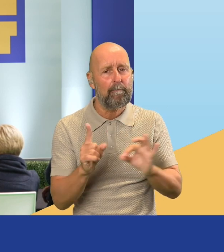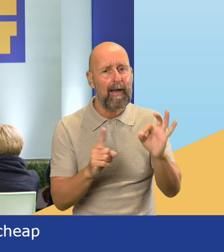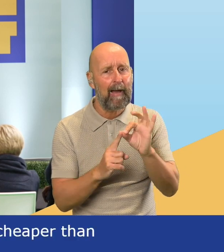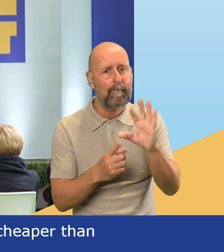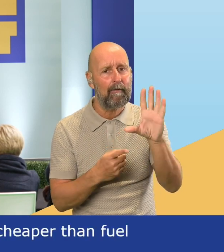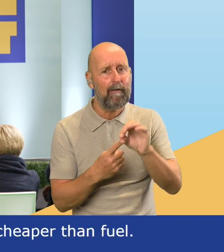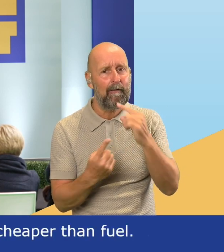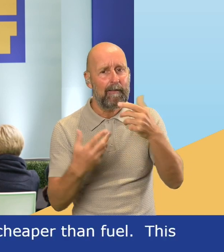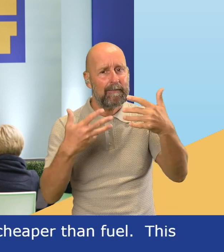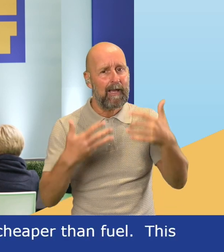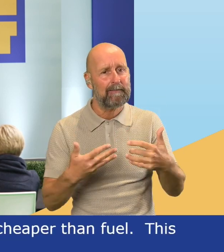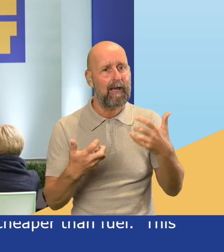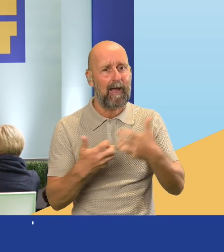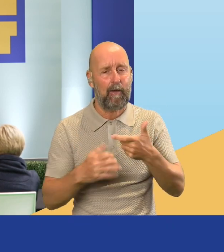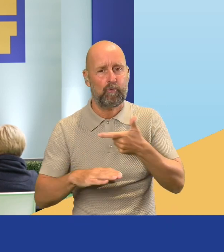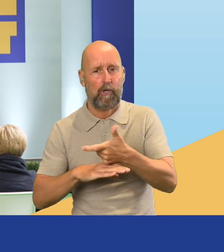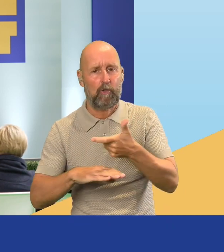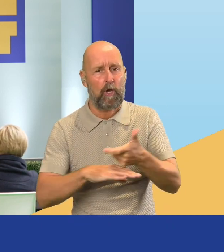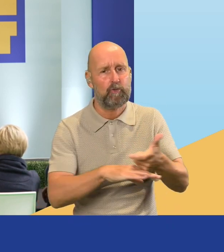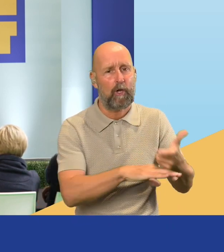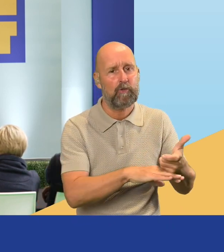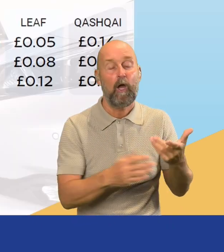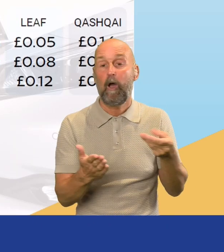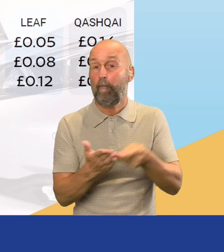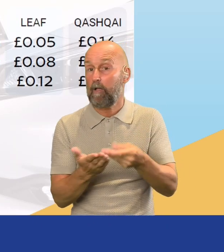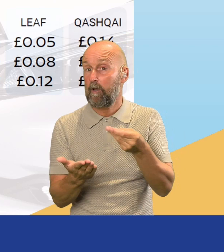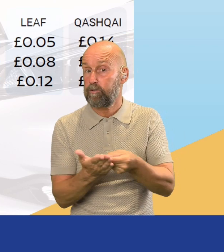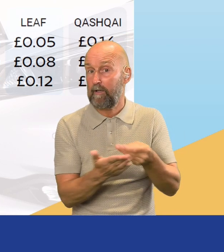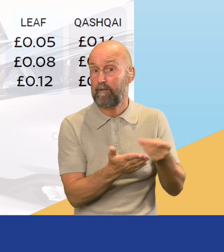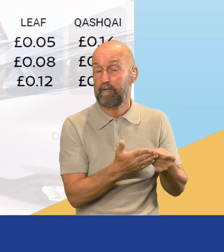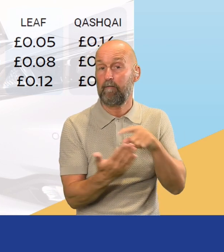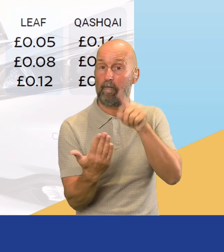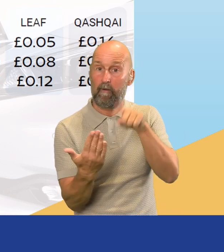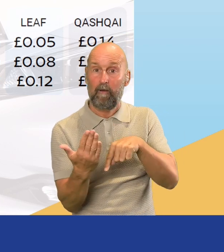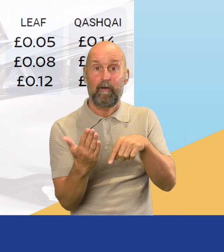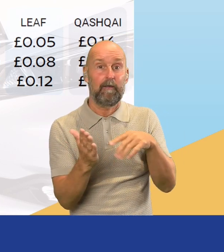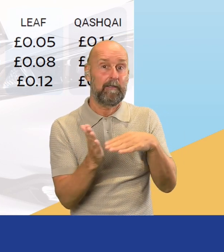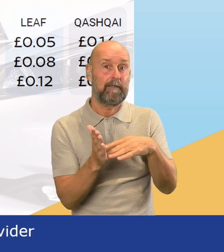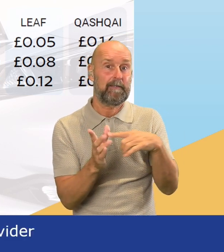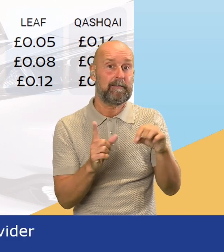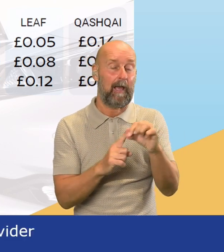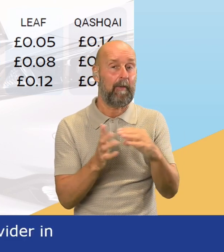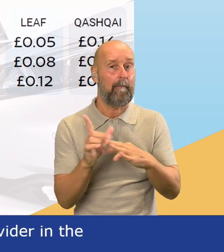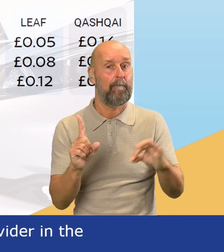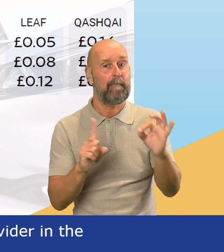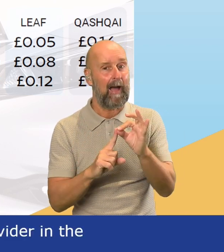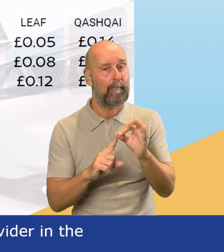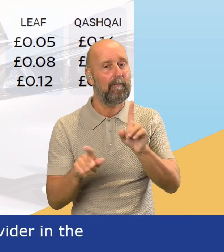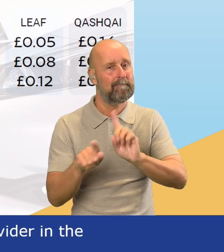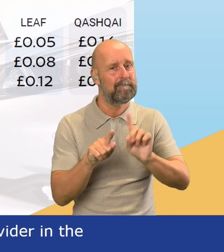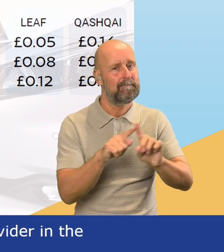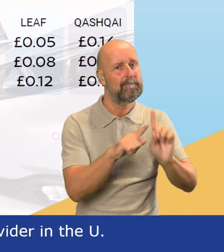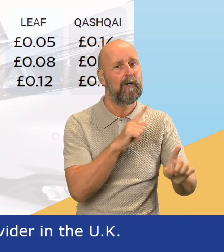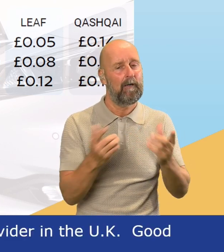UK for charging POI data, but also prices. So it's a really good reference point to have a look and see and compare what these different customer